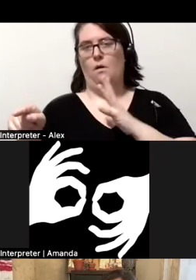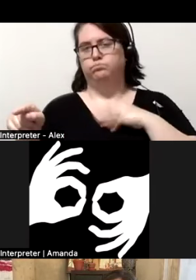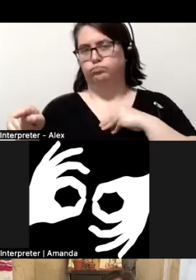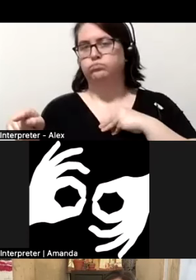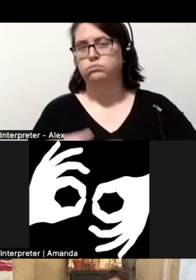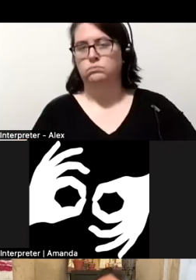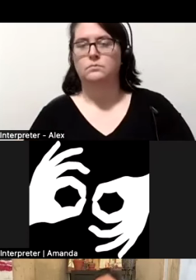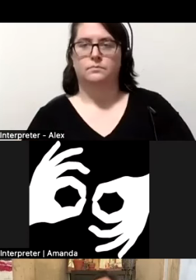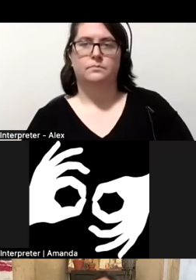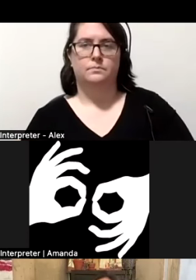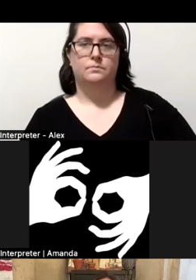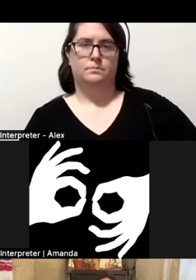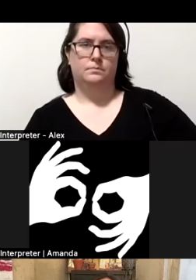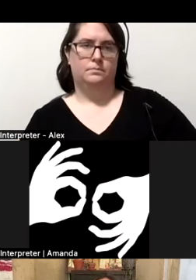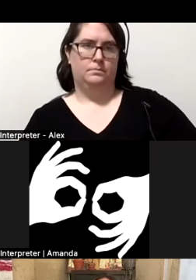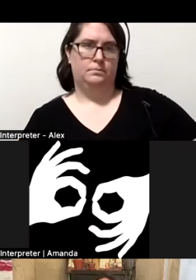may count.